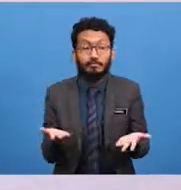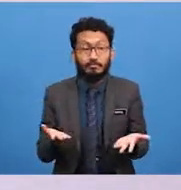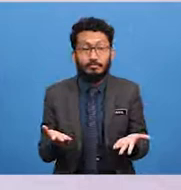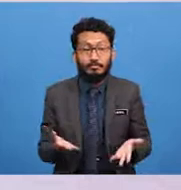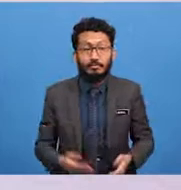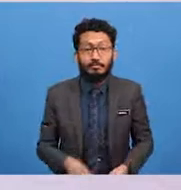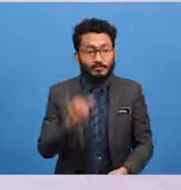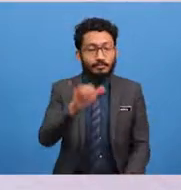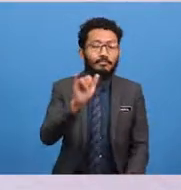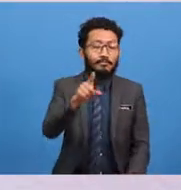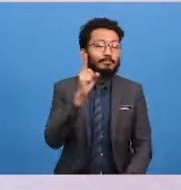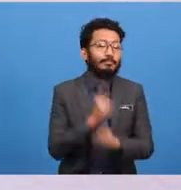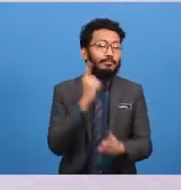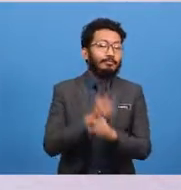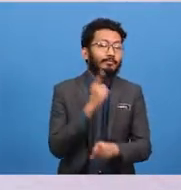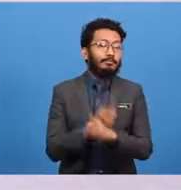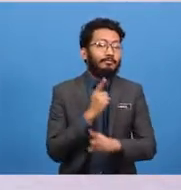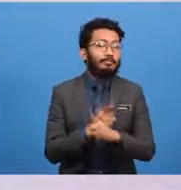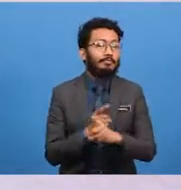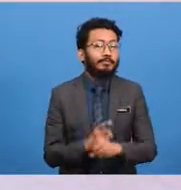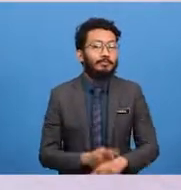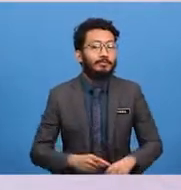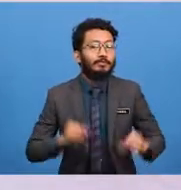You are right. It's a jacket.